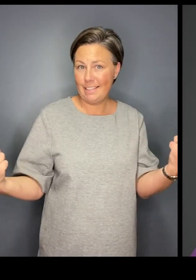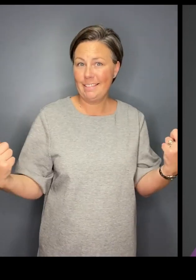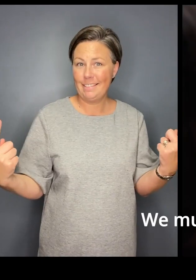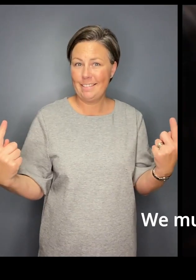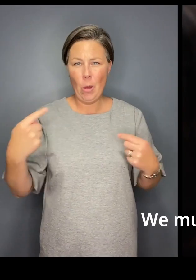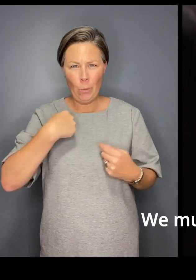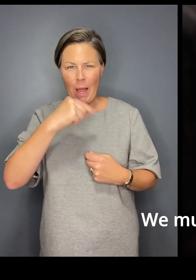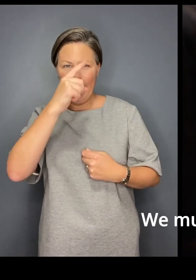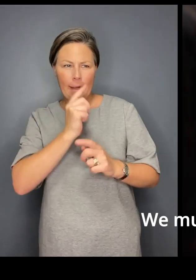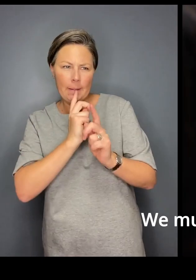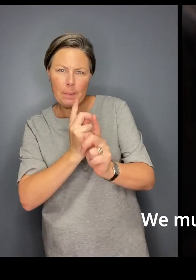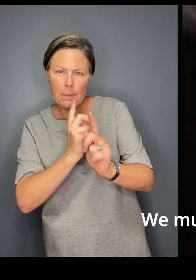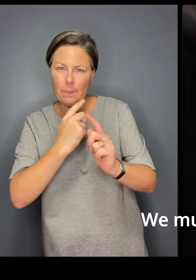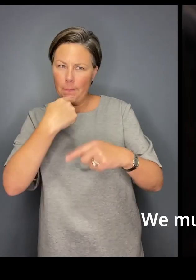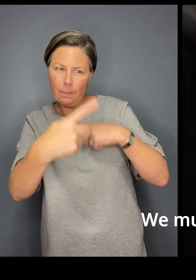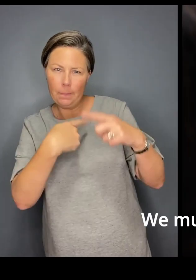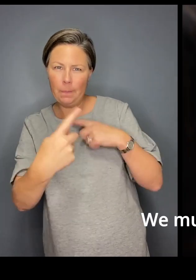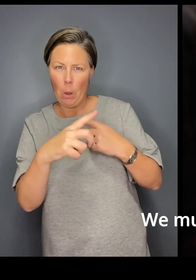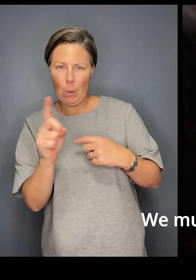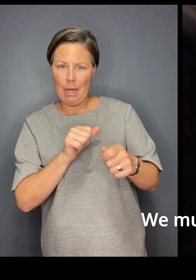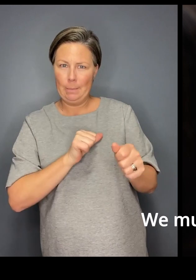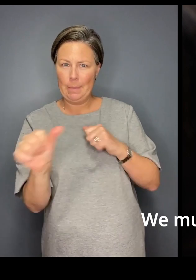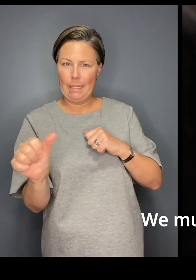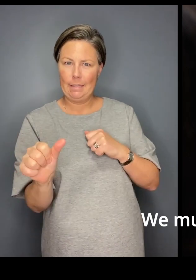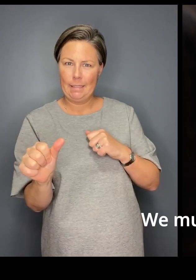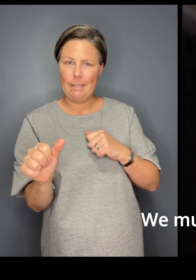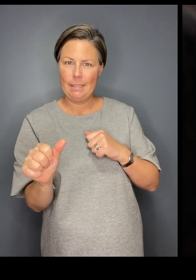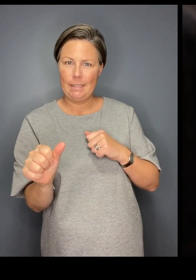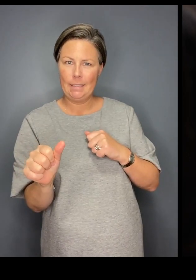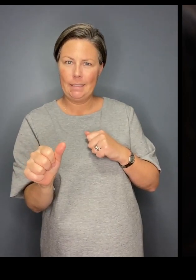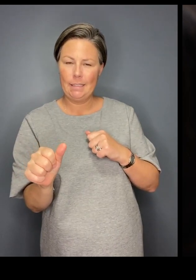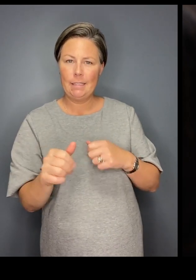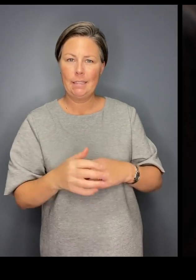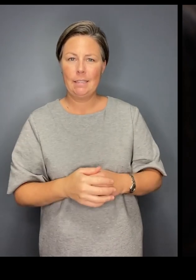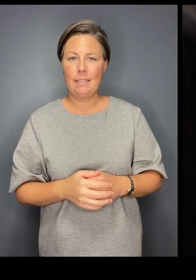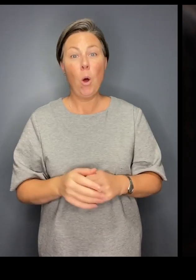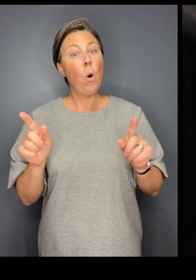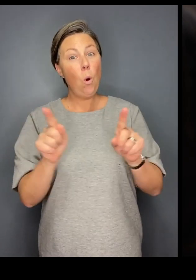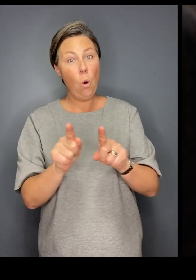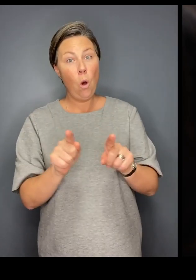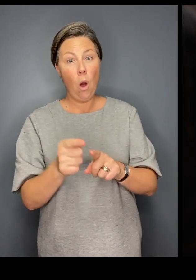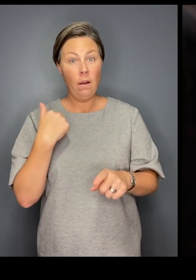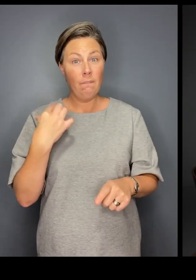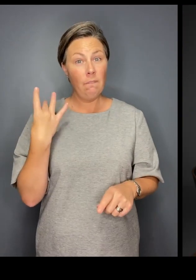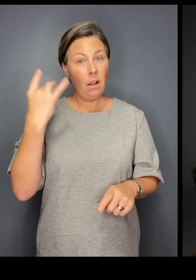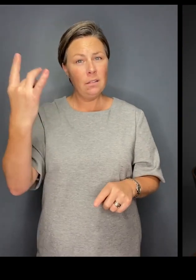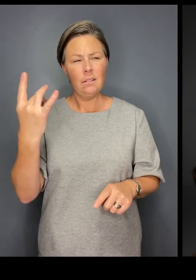consultants, we must be paid for our knowledge and our